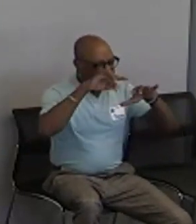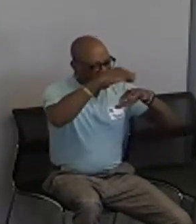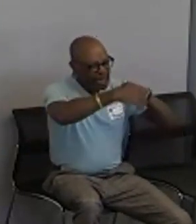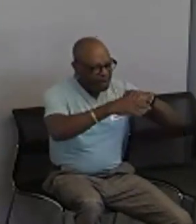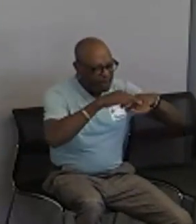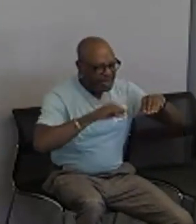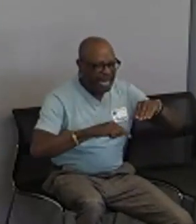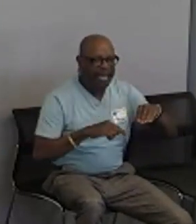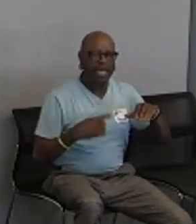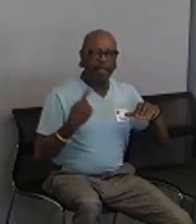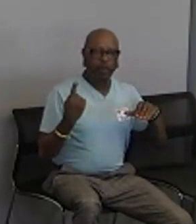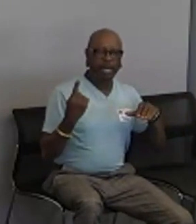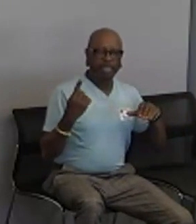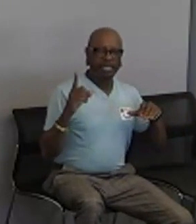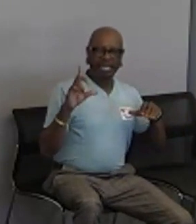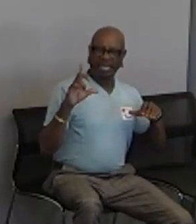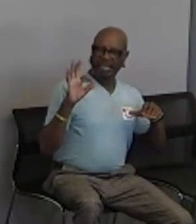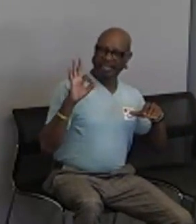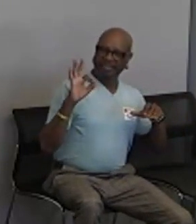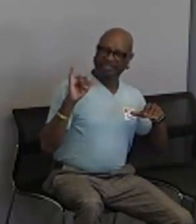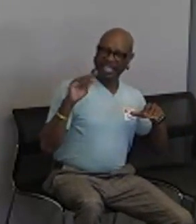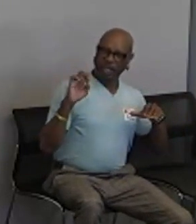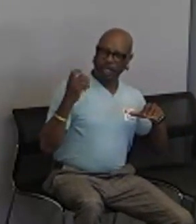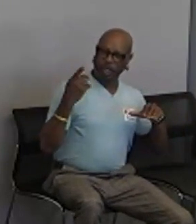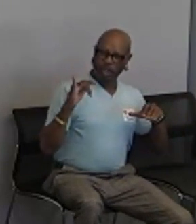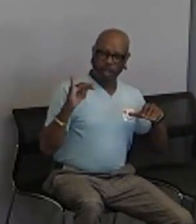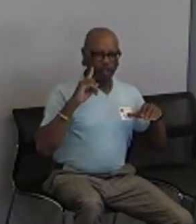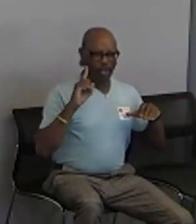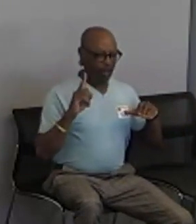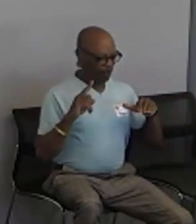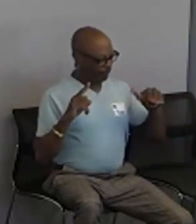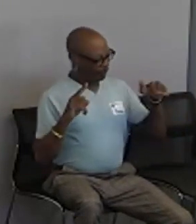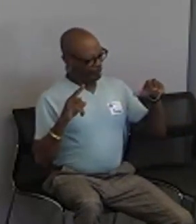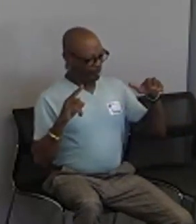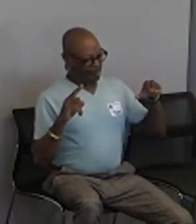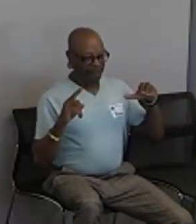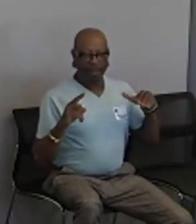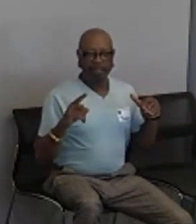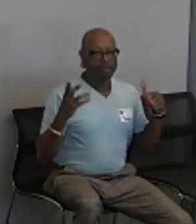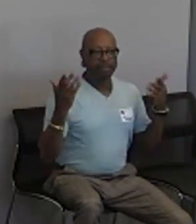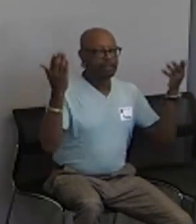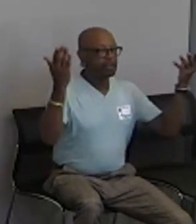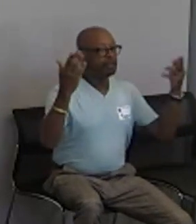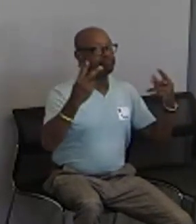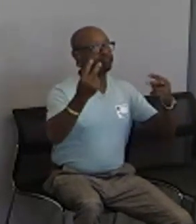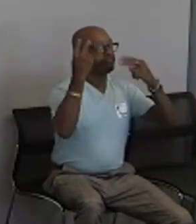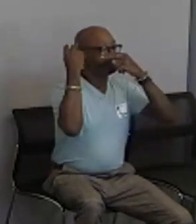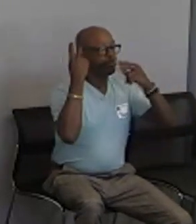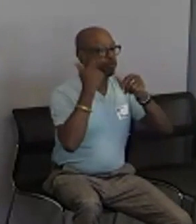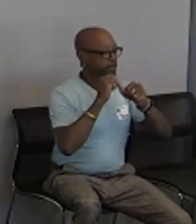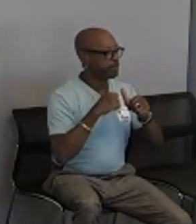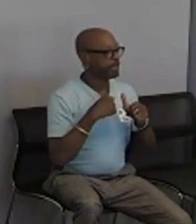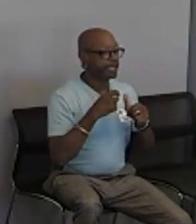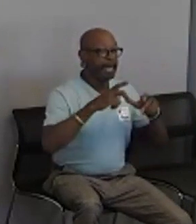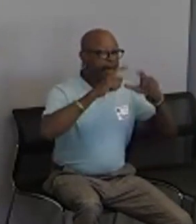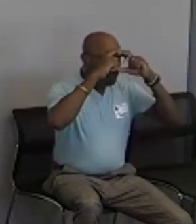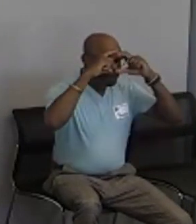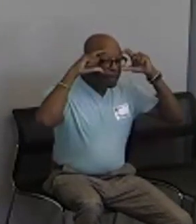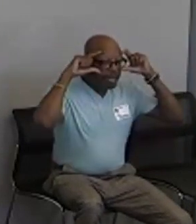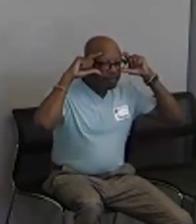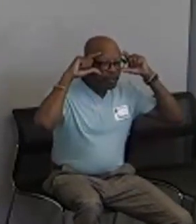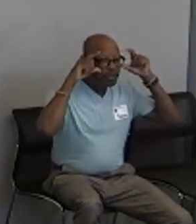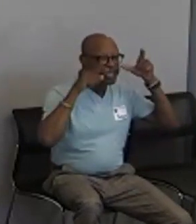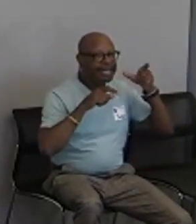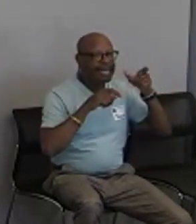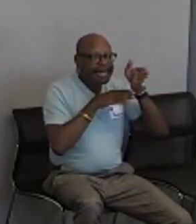of course, the research, let's just all remember that blindfolded sighted undergraduates